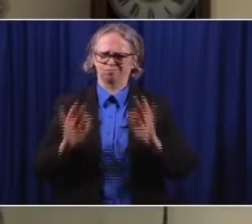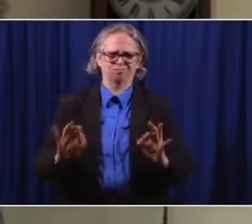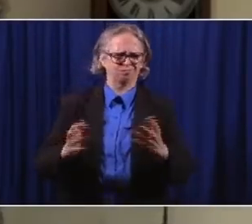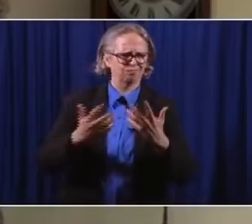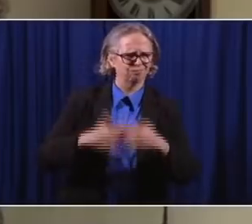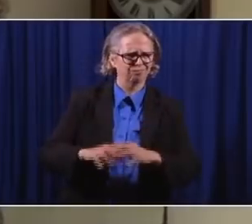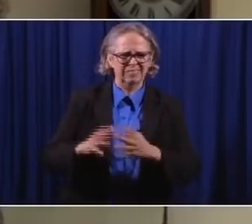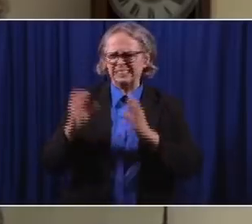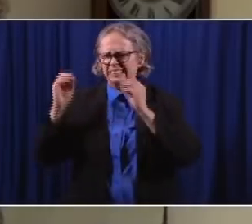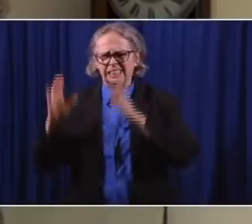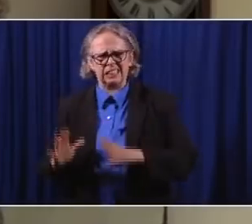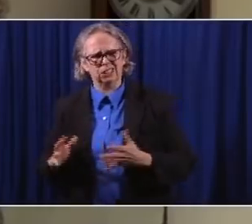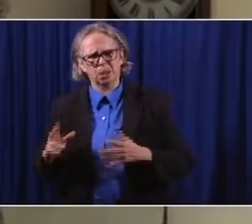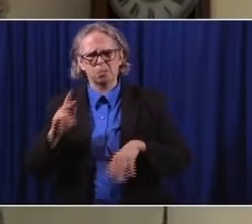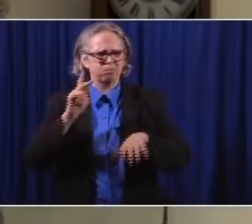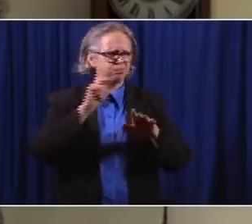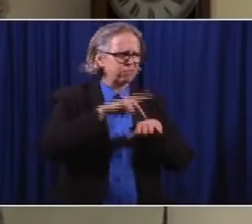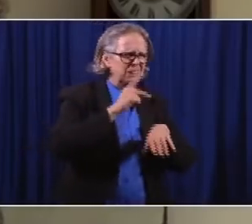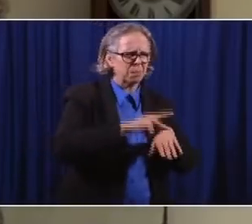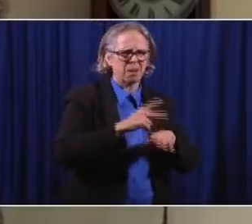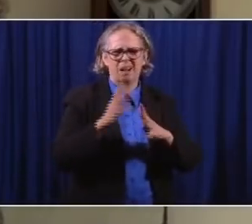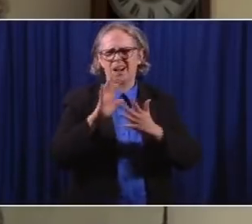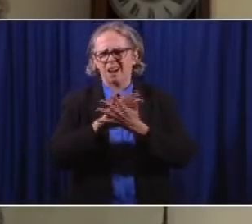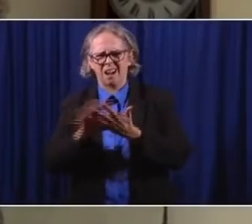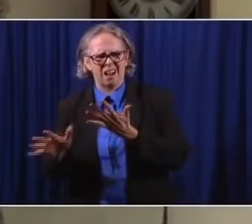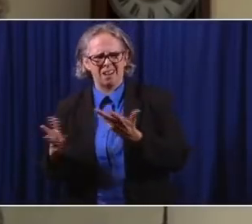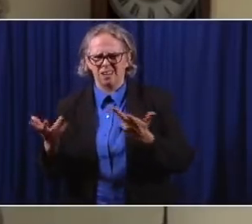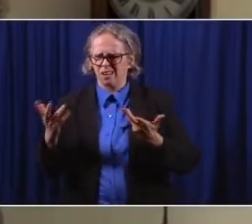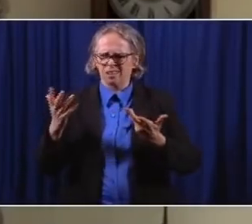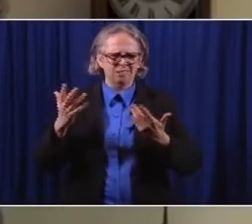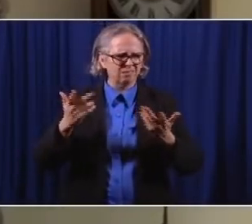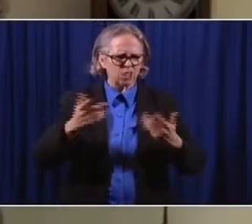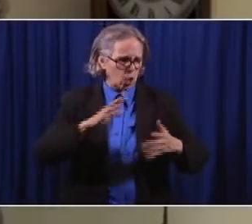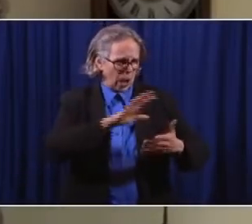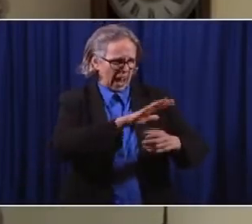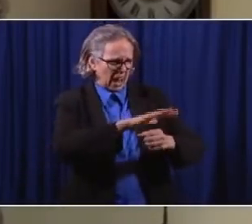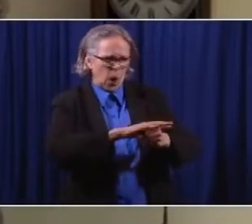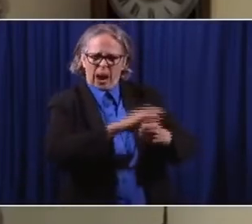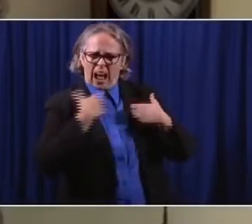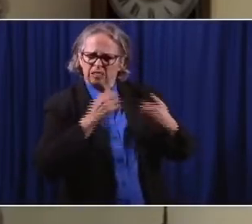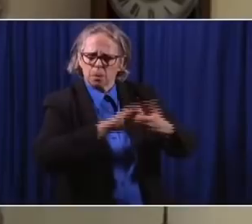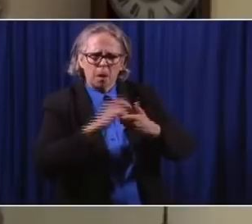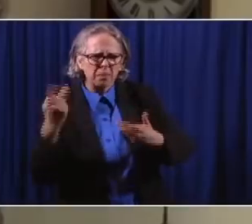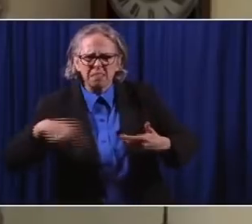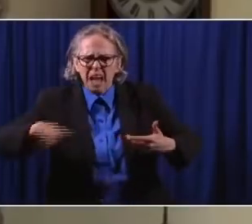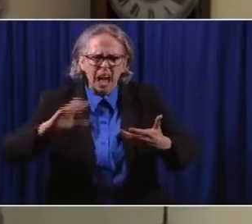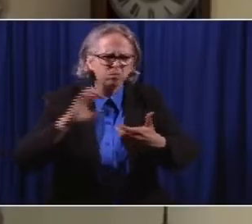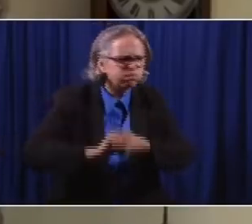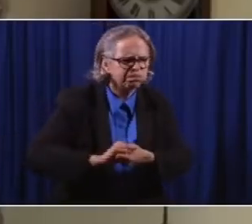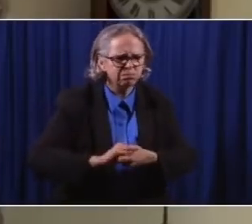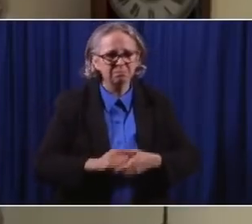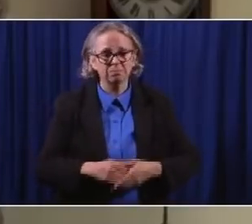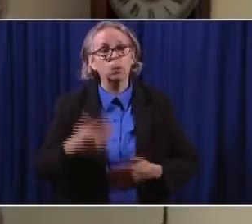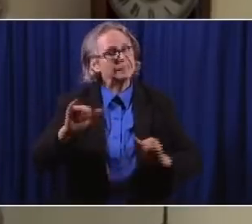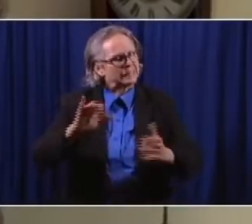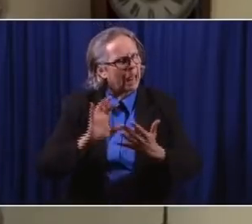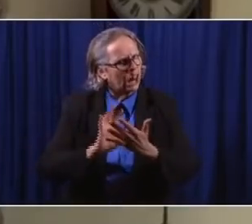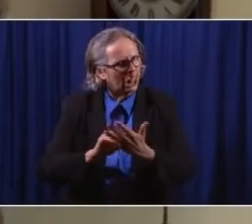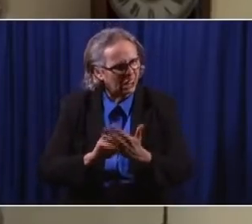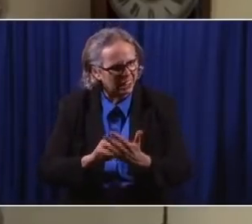done a great job. They've worked with their local health department. So we're always open to look and see, is this right? Or we got